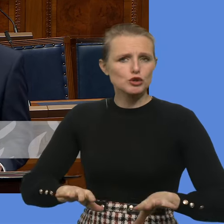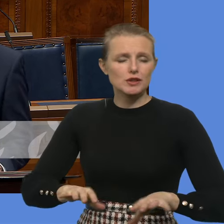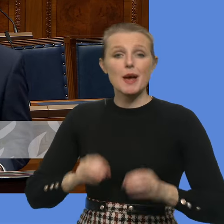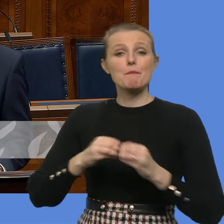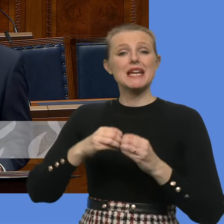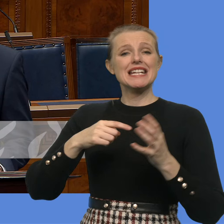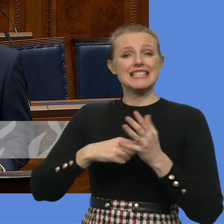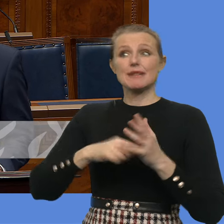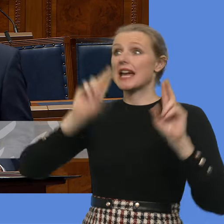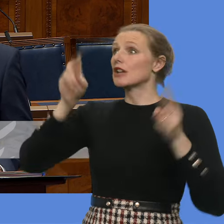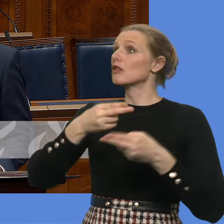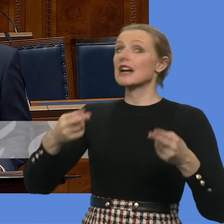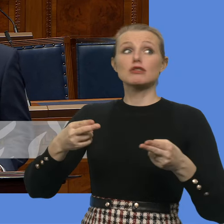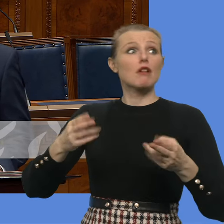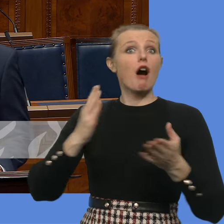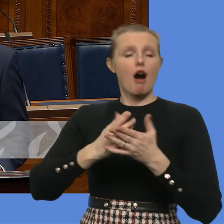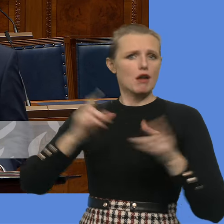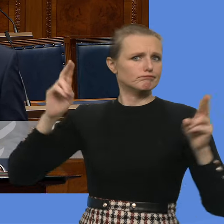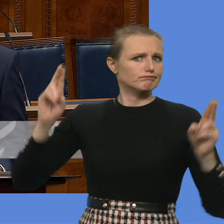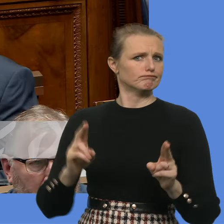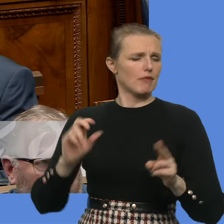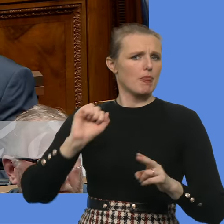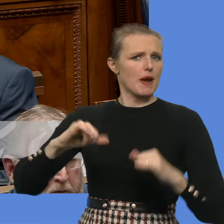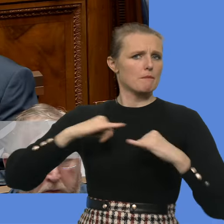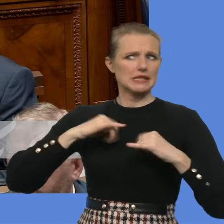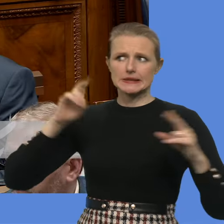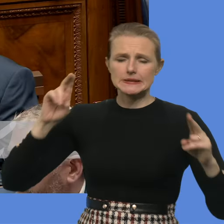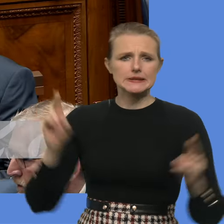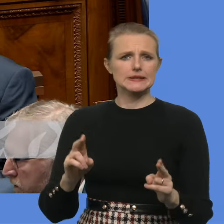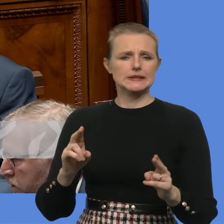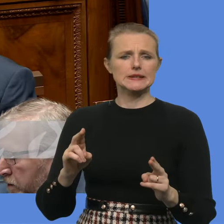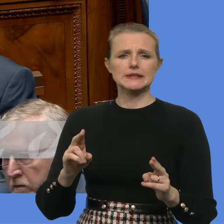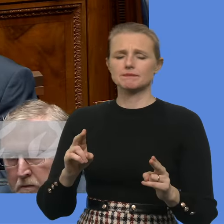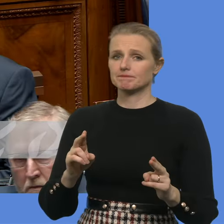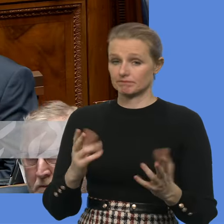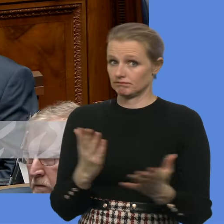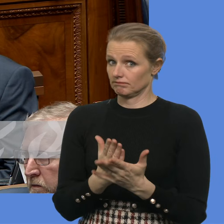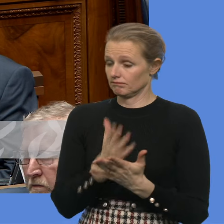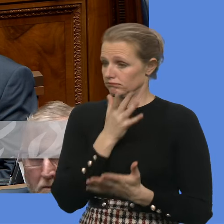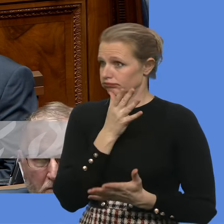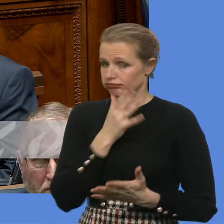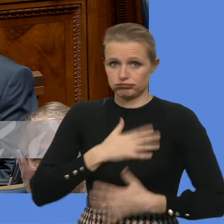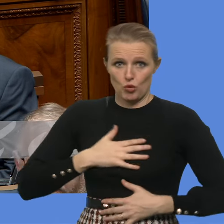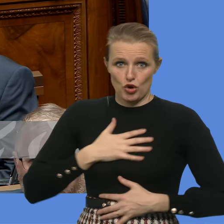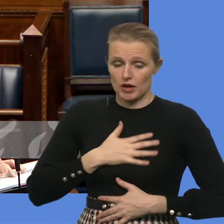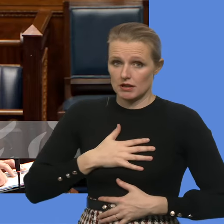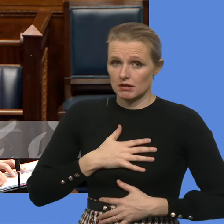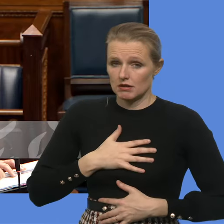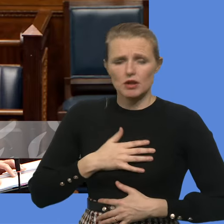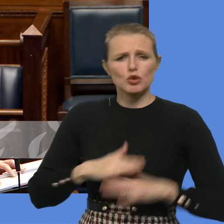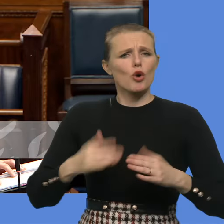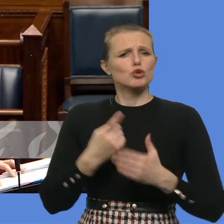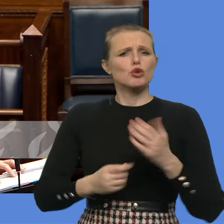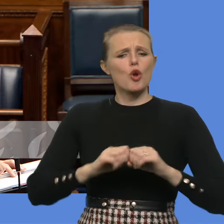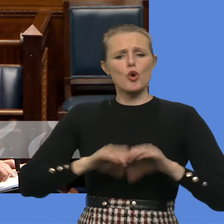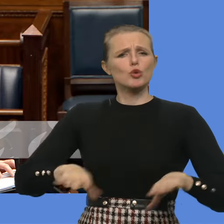international downsizing exercise, and there is a serious concern, because it's not simply the loss of the